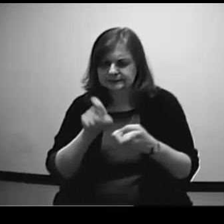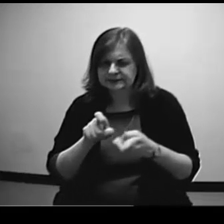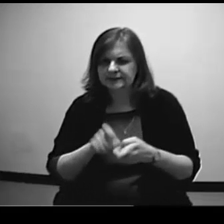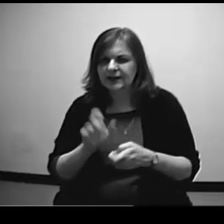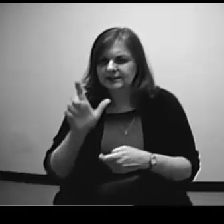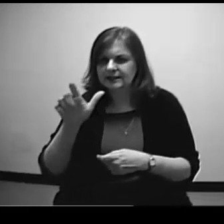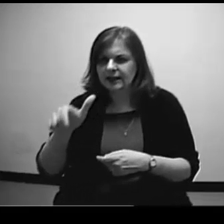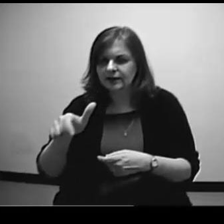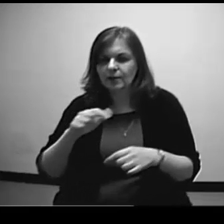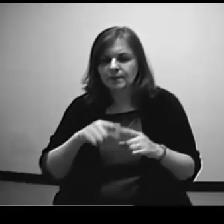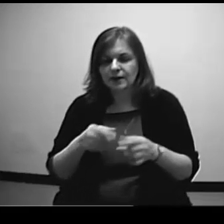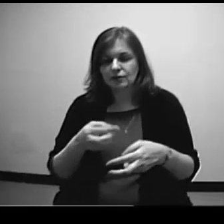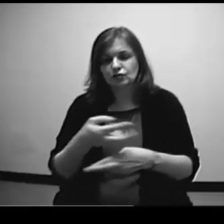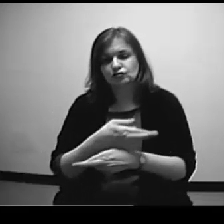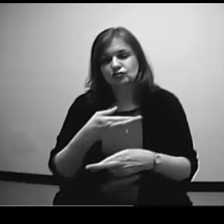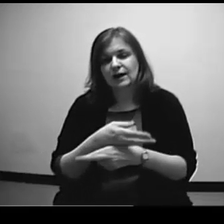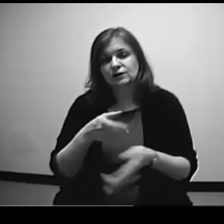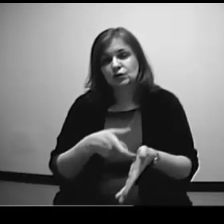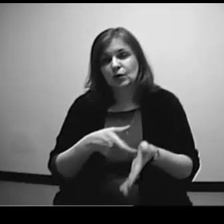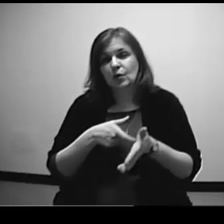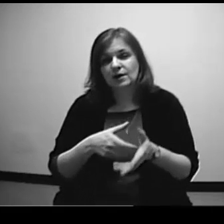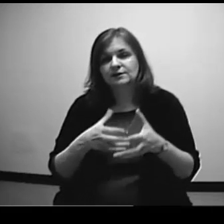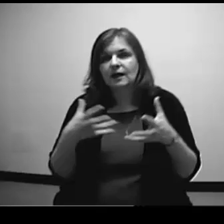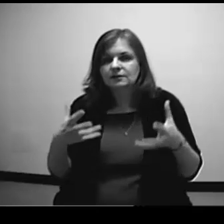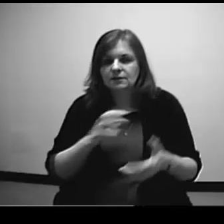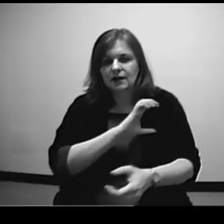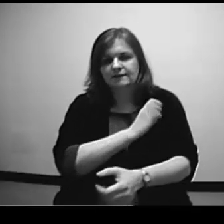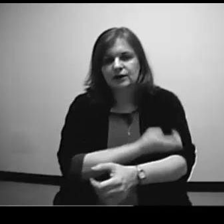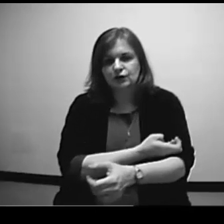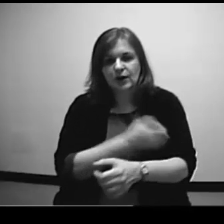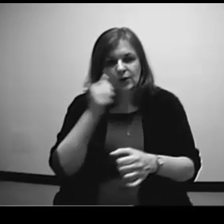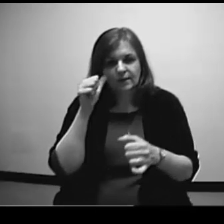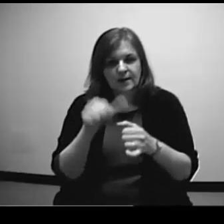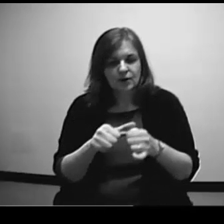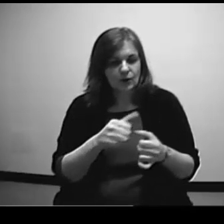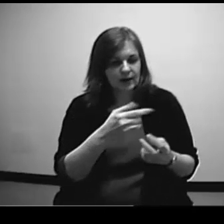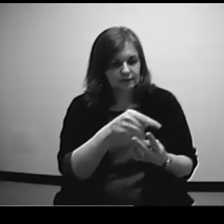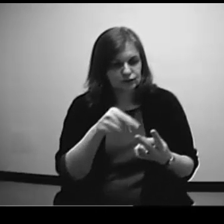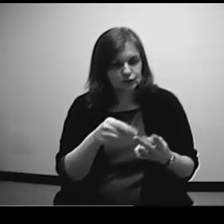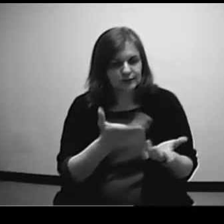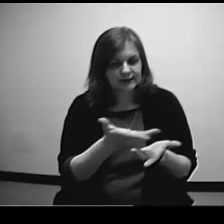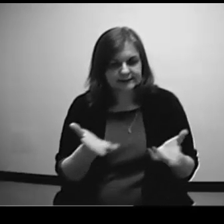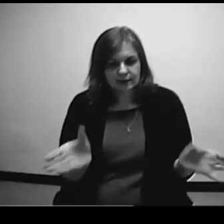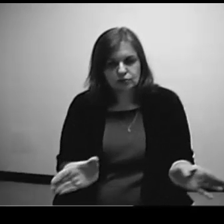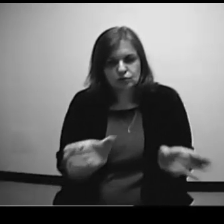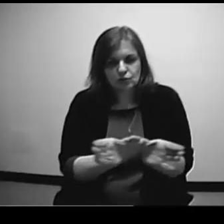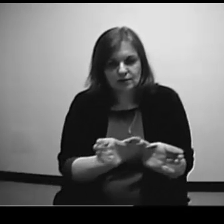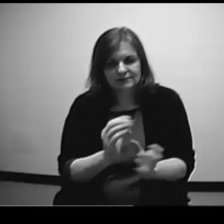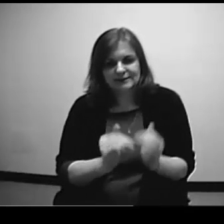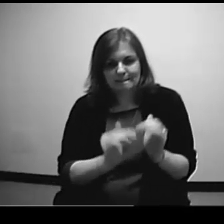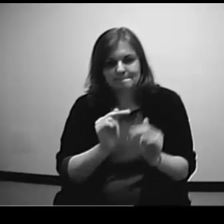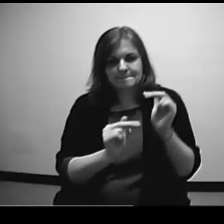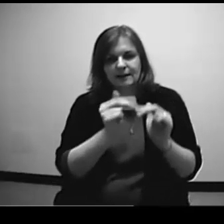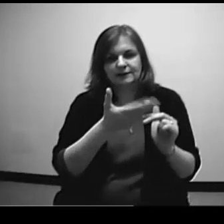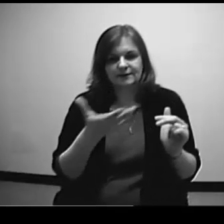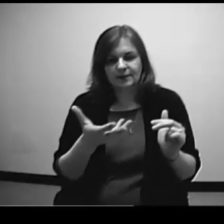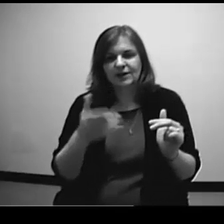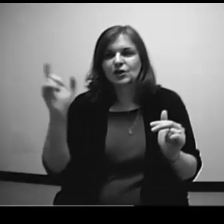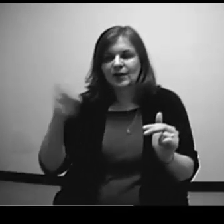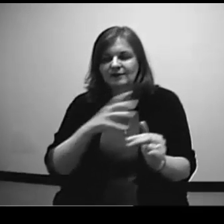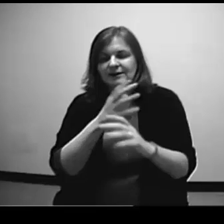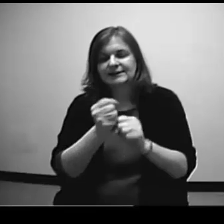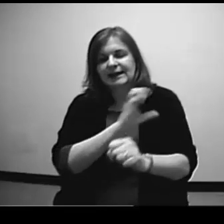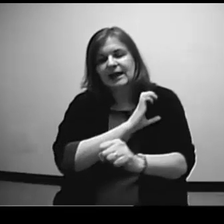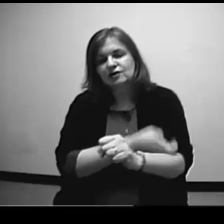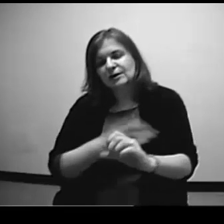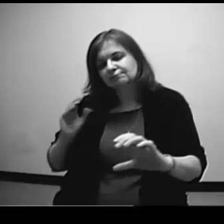steps, which we'll do later on, you'll see that this is going to require a very high amount of energy. Remember, we're putting things together. We're building